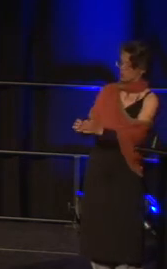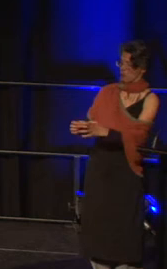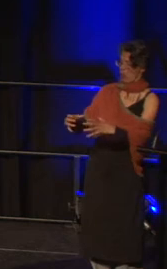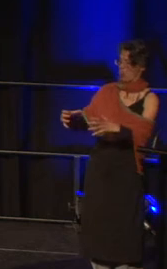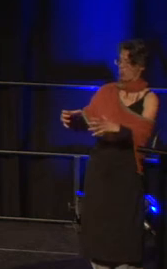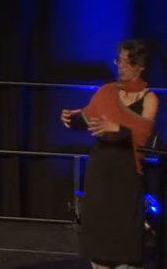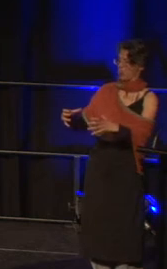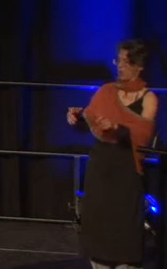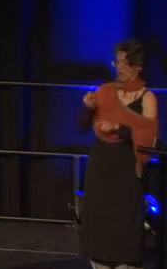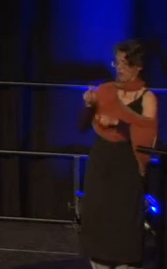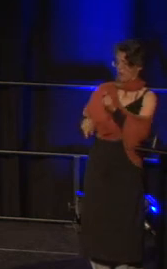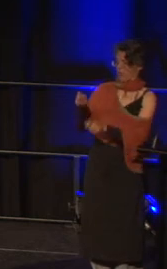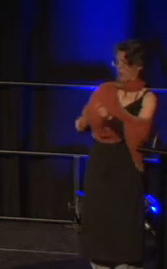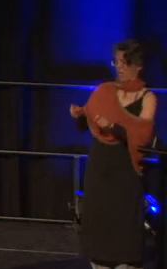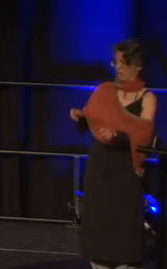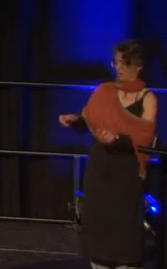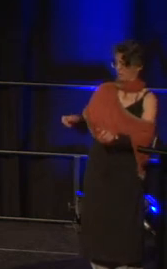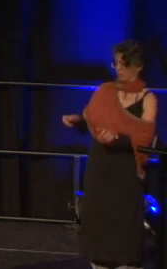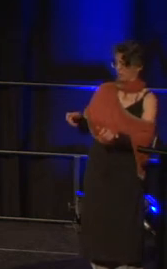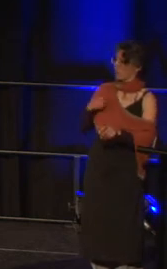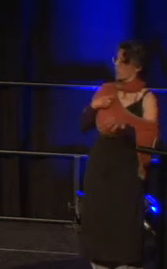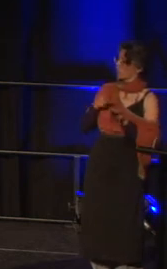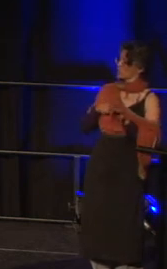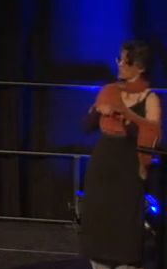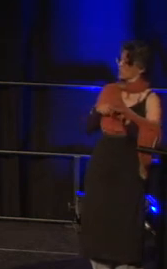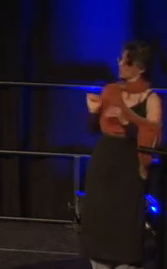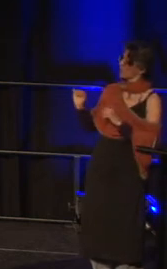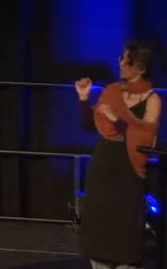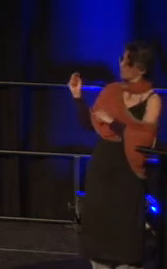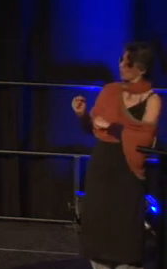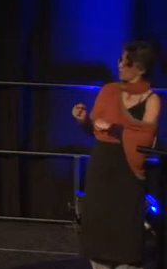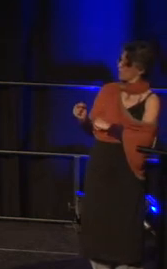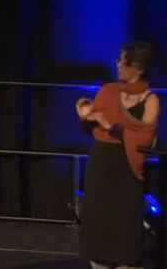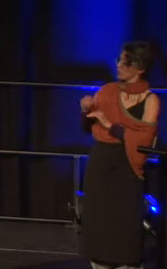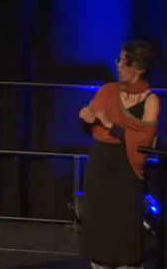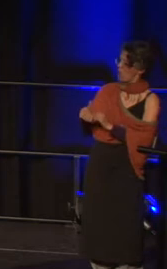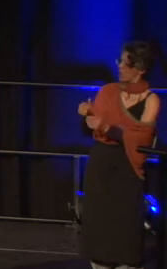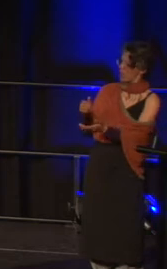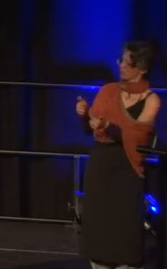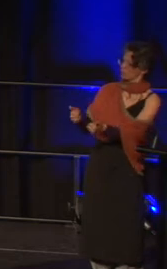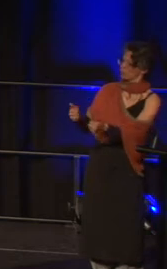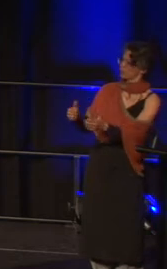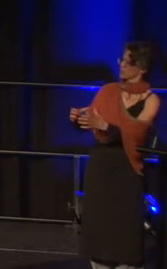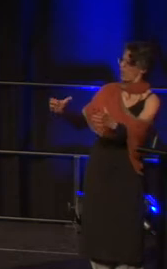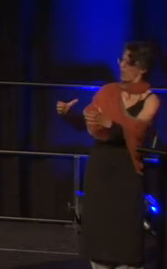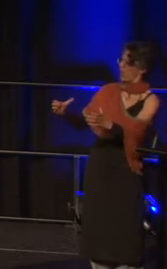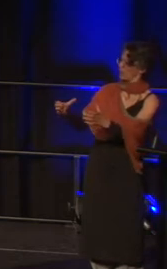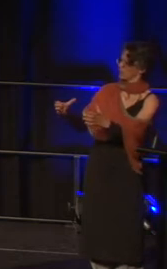about population. So the question is, what are your views on what the right size population is for New